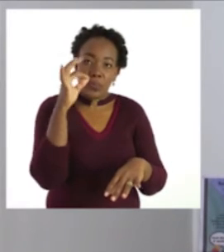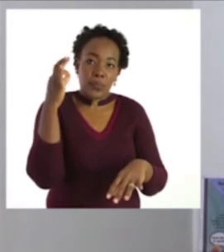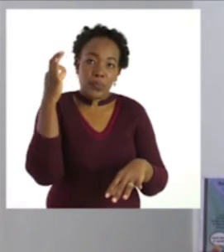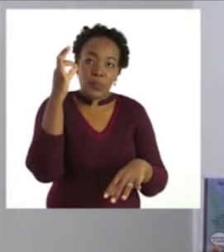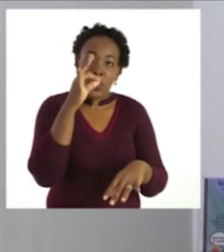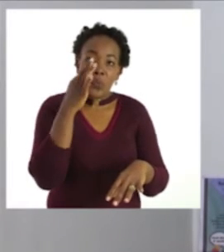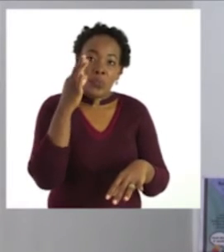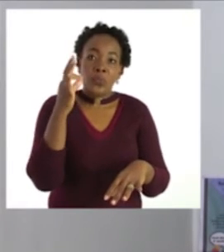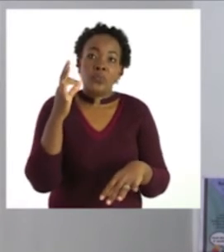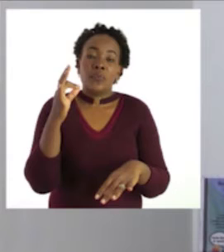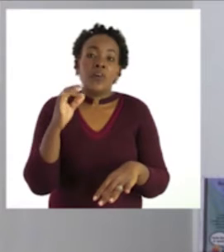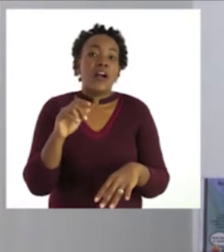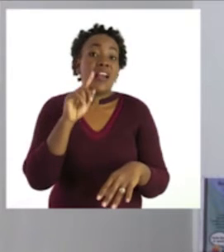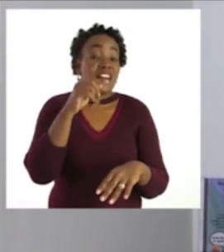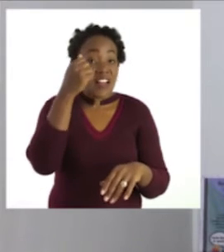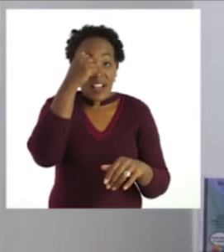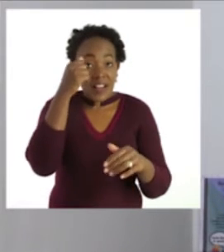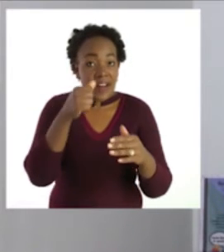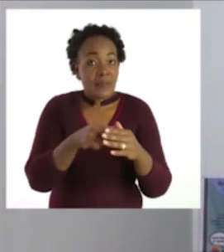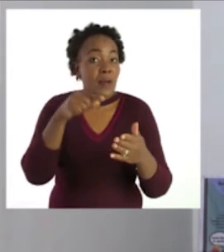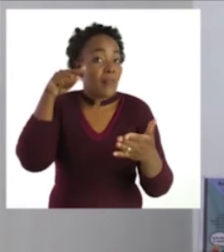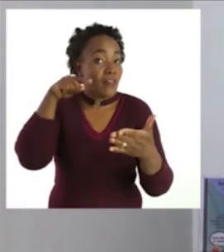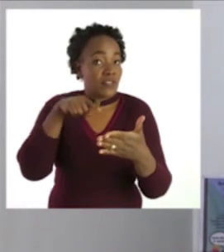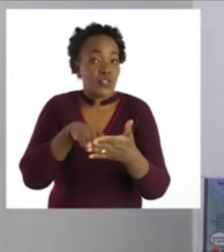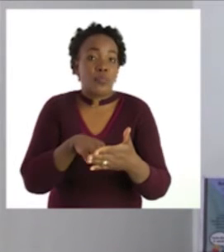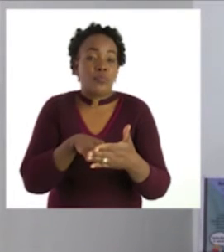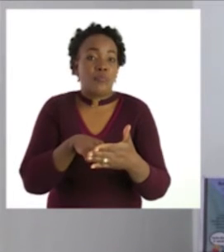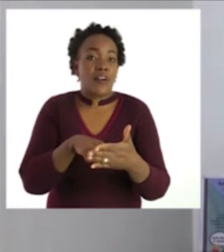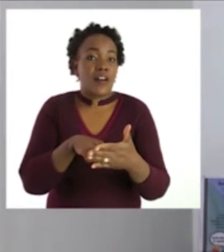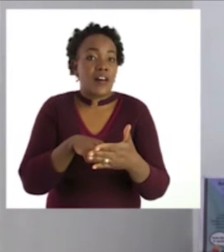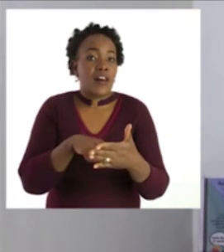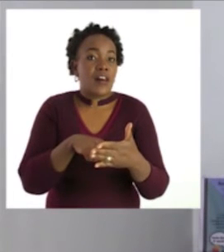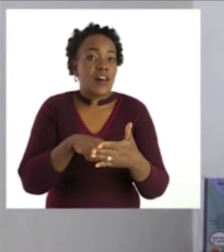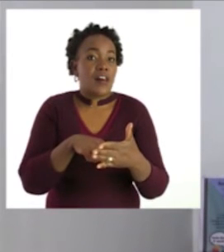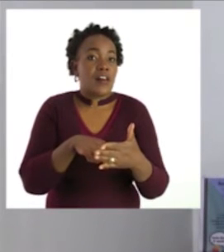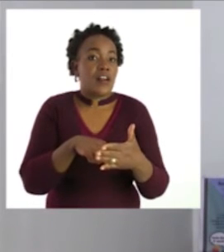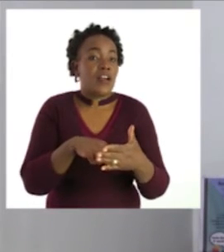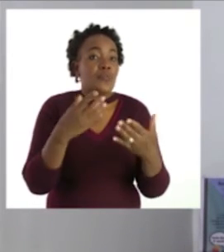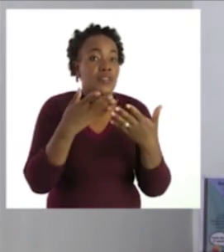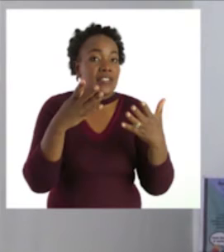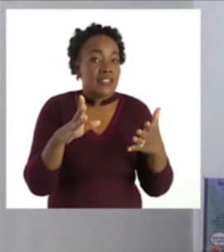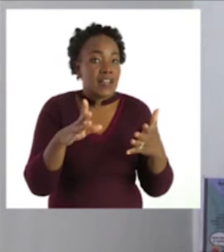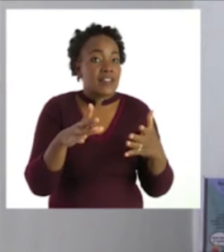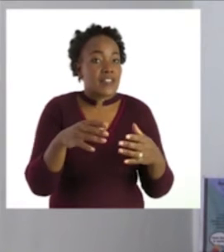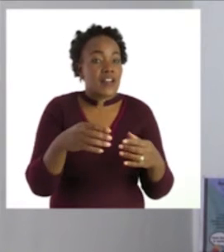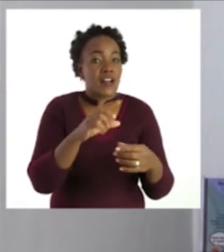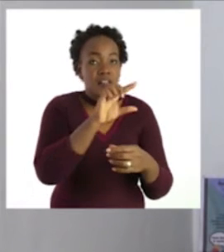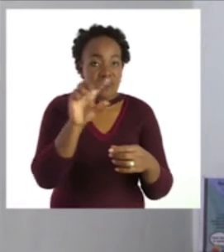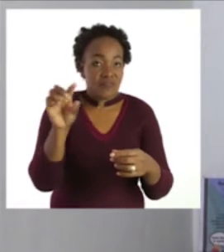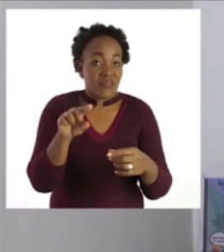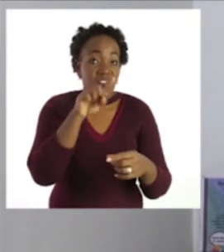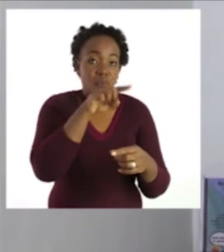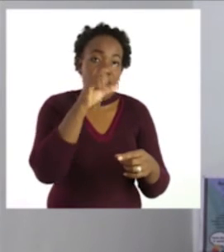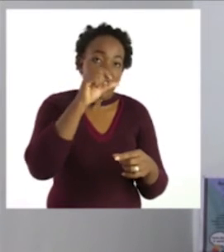Then we put a full stop, and we started our sentence with a capital